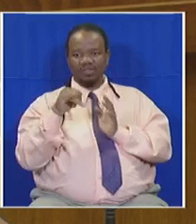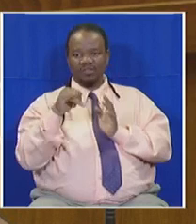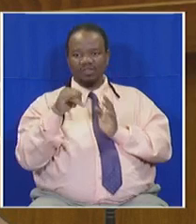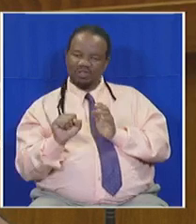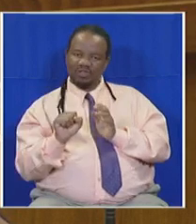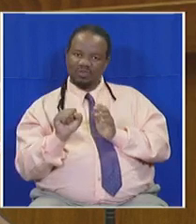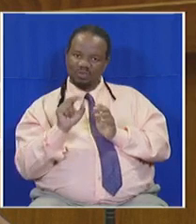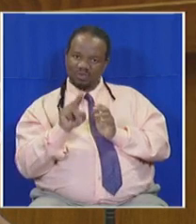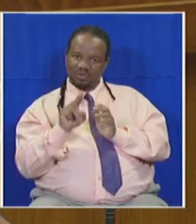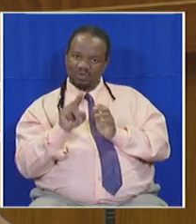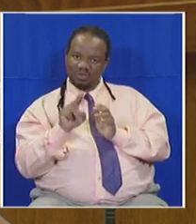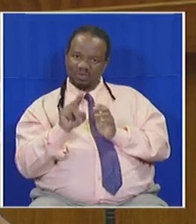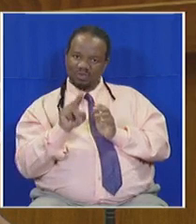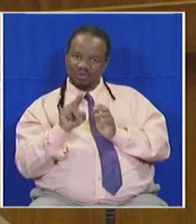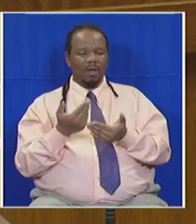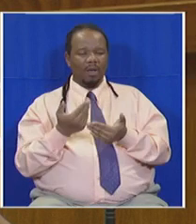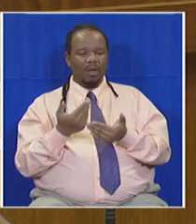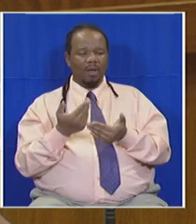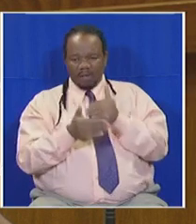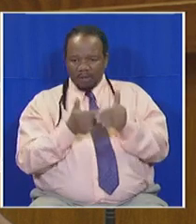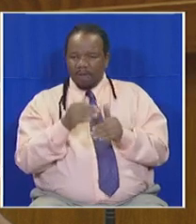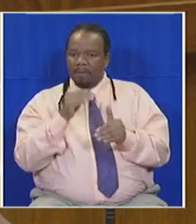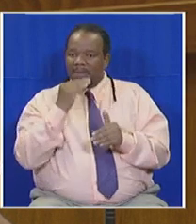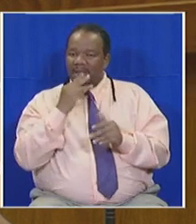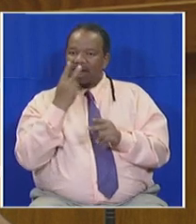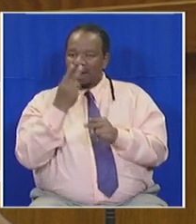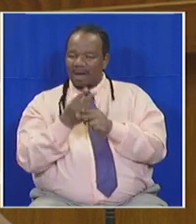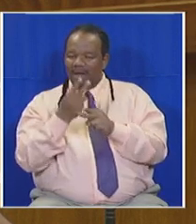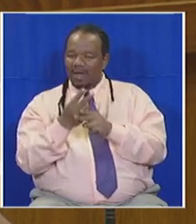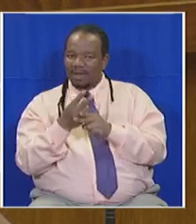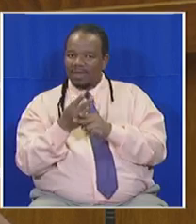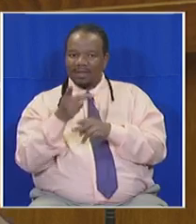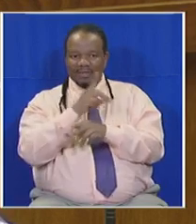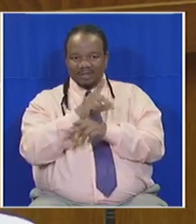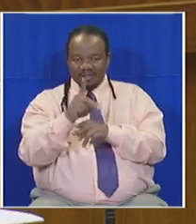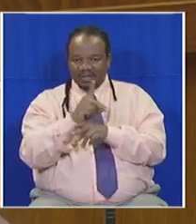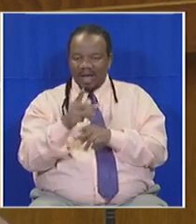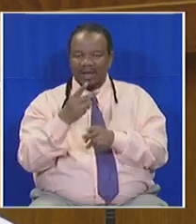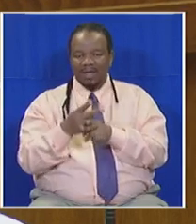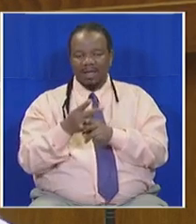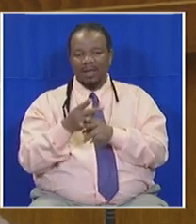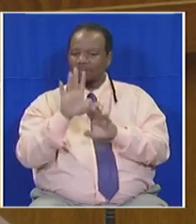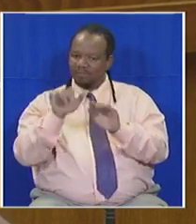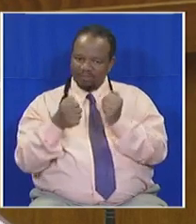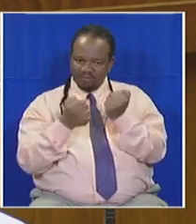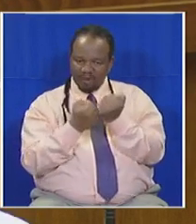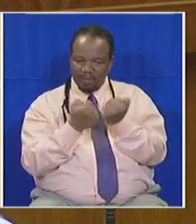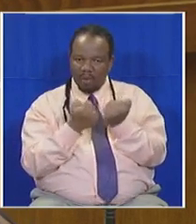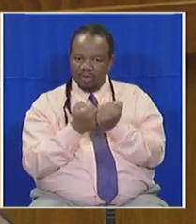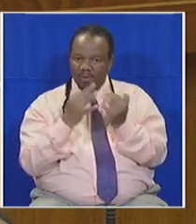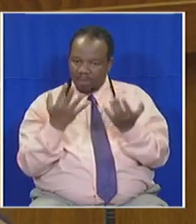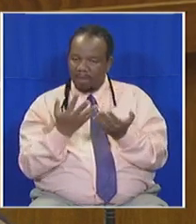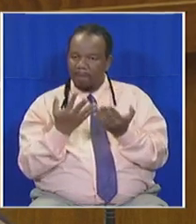place. This process must lead to the redesign and support of these agencies so that they are able to play their critical role of